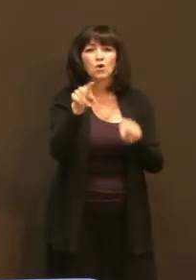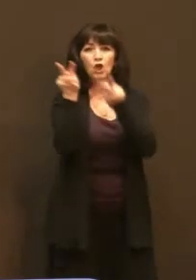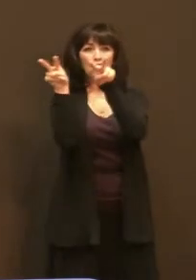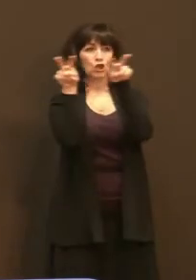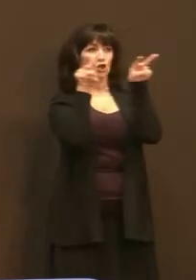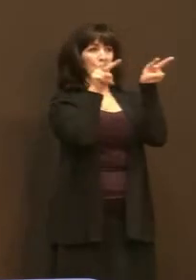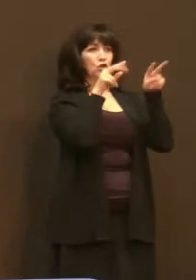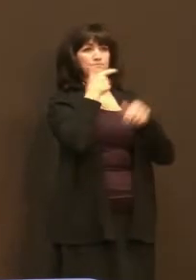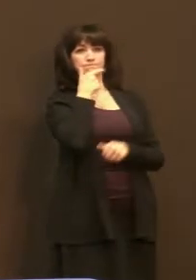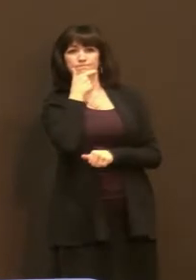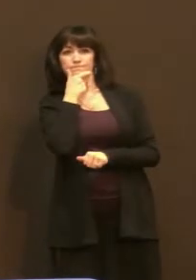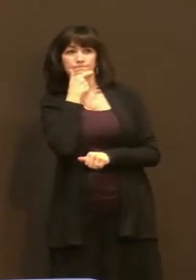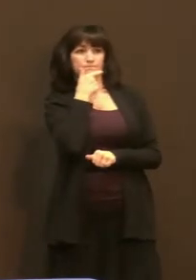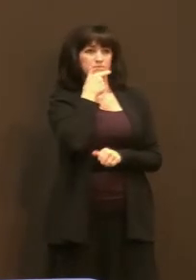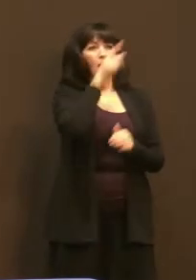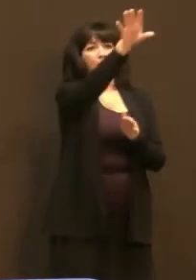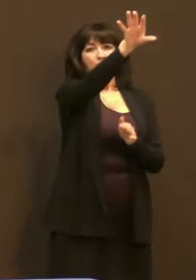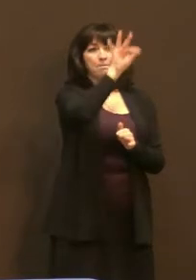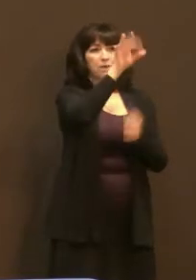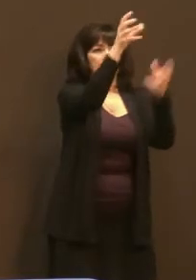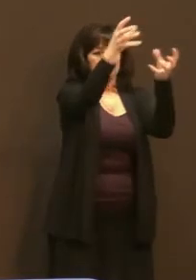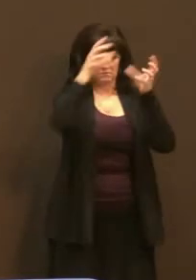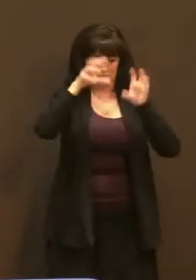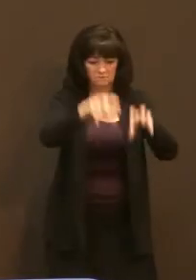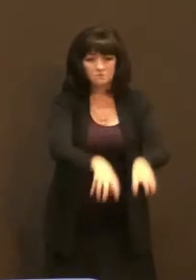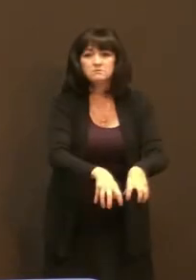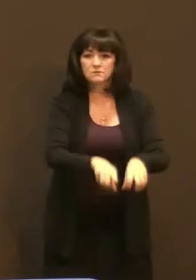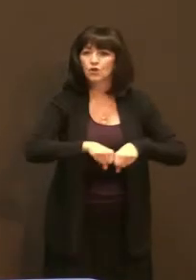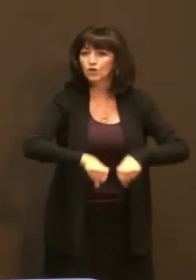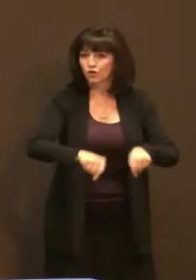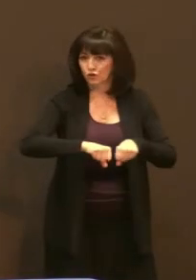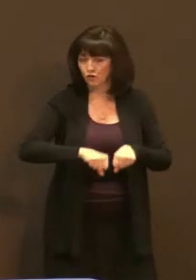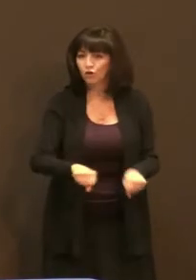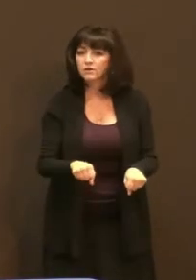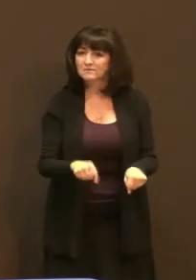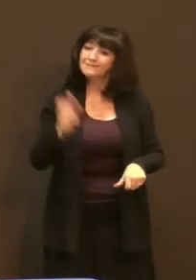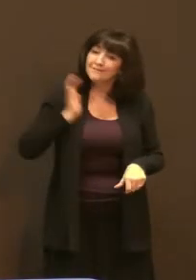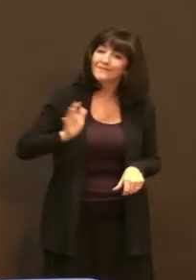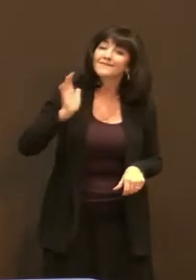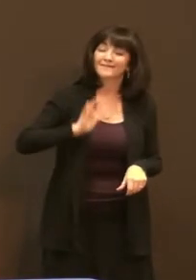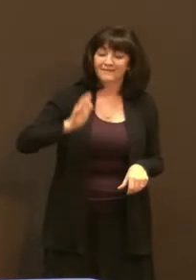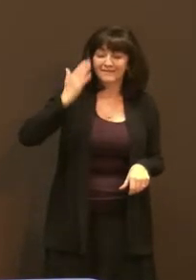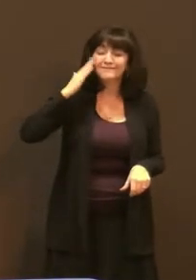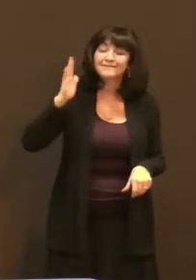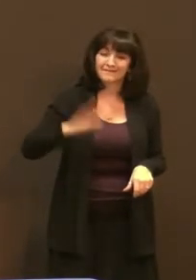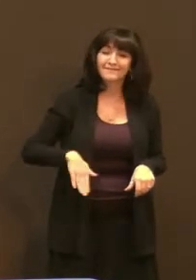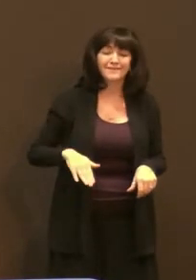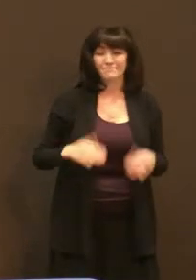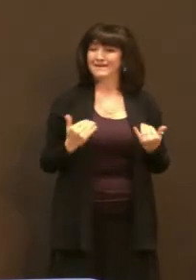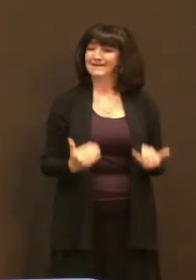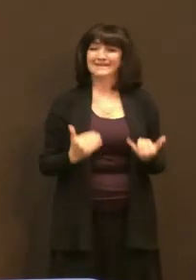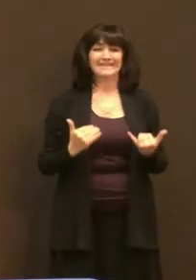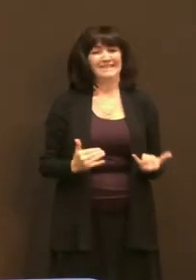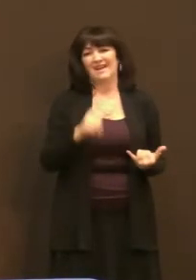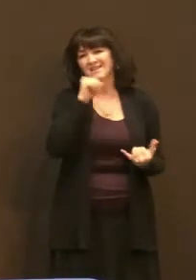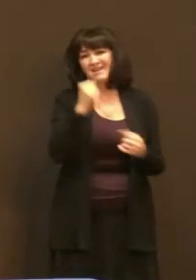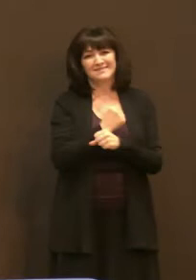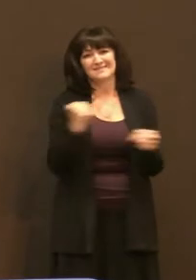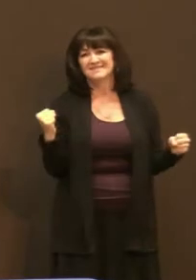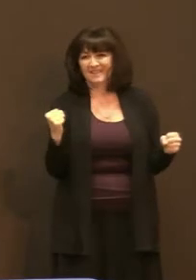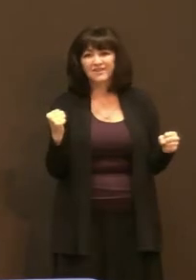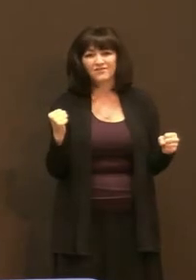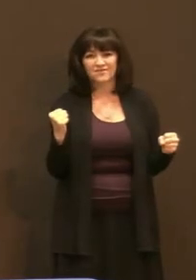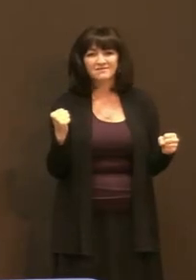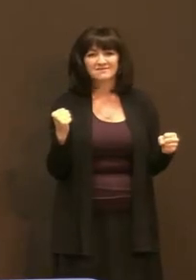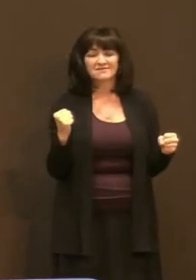if it's ripe. That's not okay these days. So please only touch things that you're going to put in your